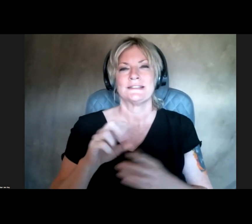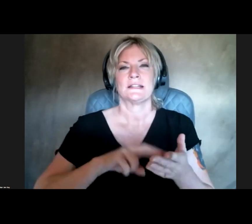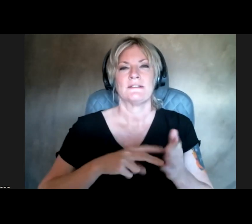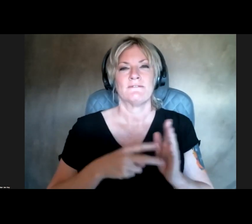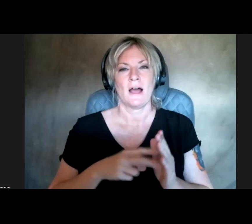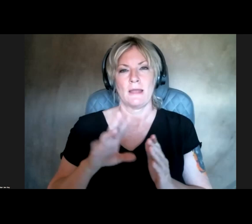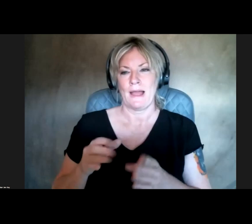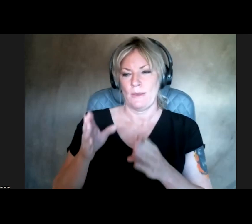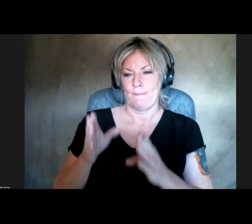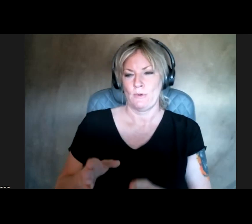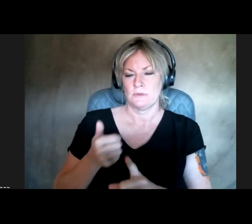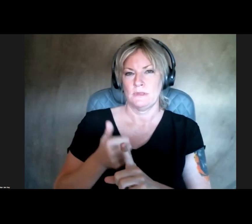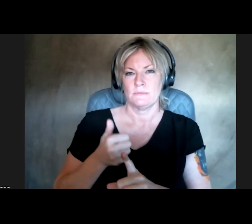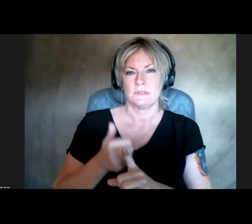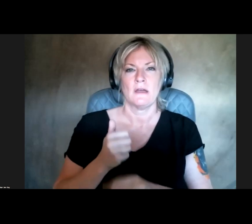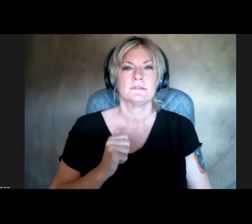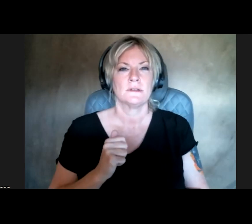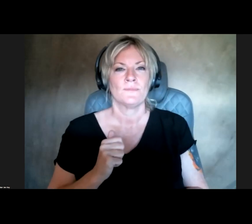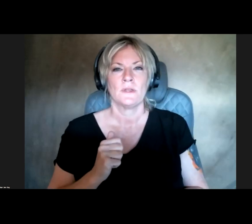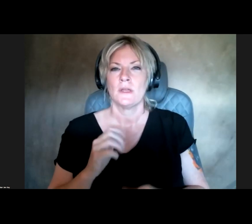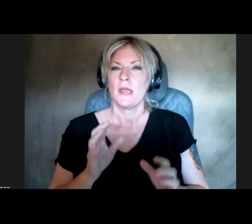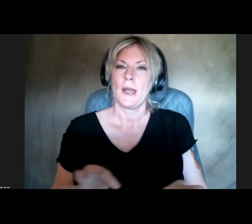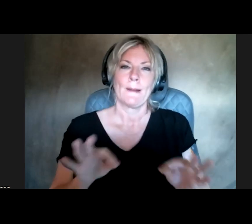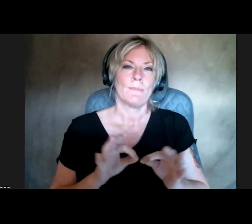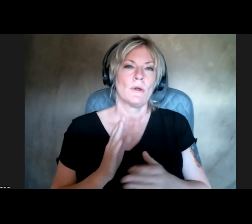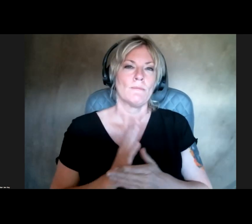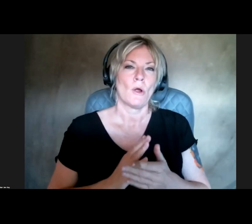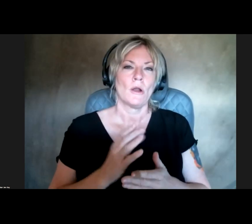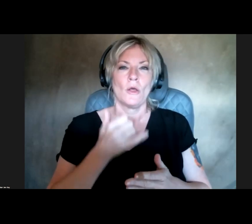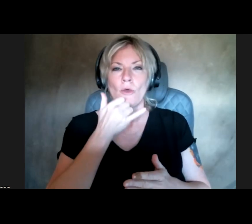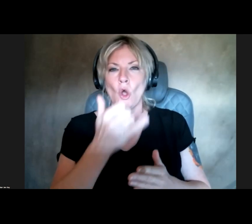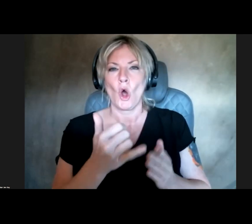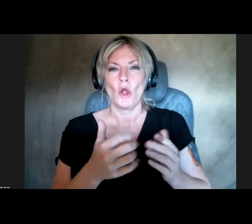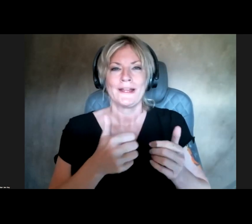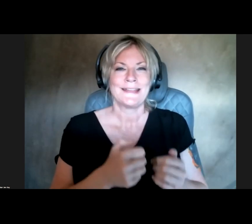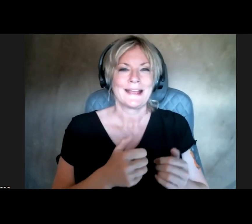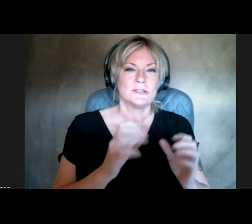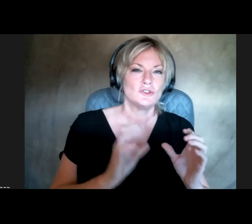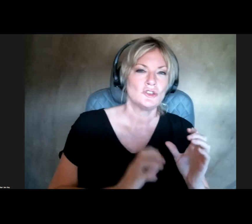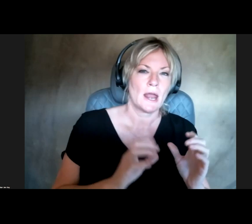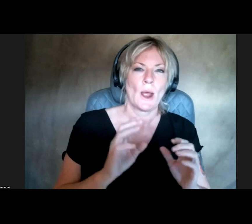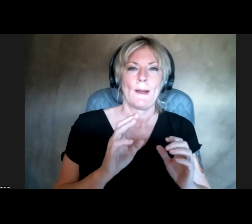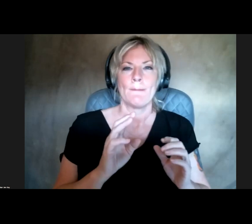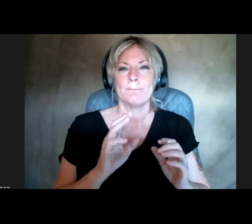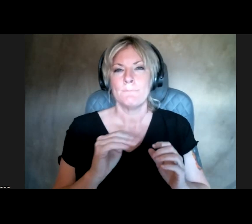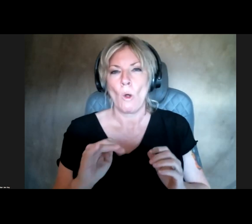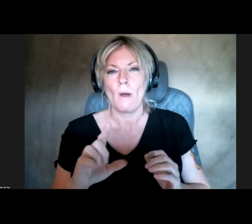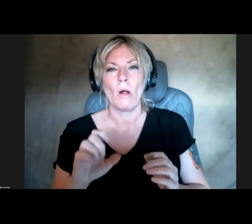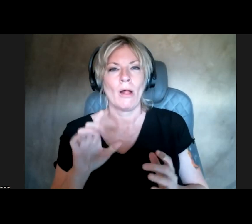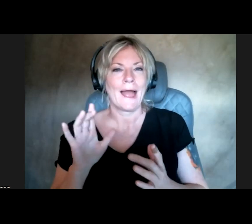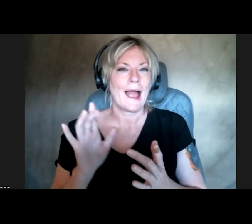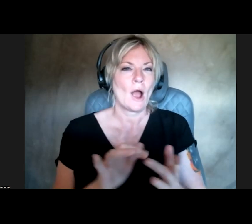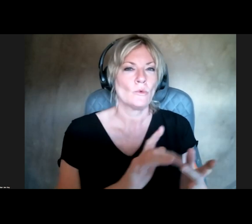the individual. And there's a core element of crisis care, the call, text, chat, the mobile outreach, and those first 23 hours of